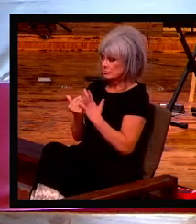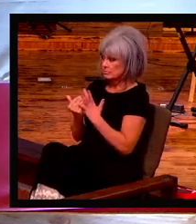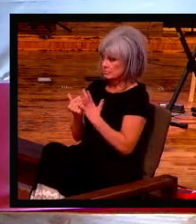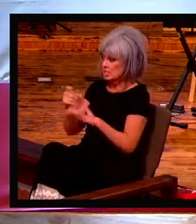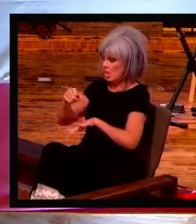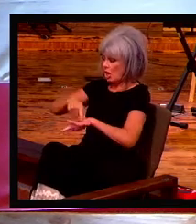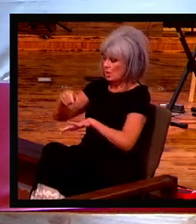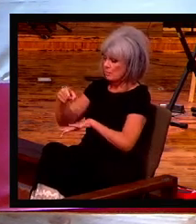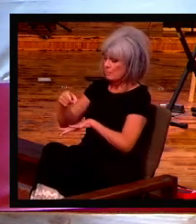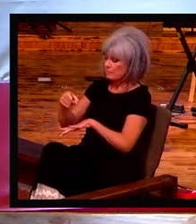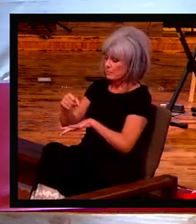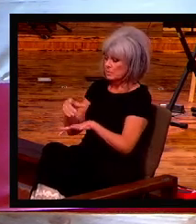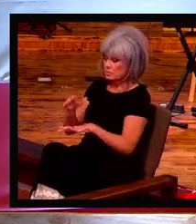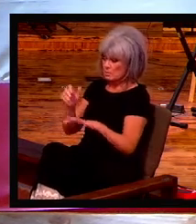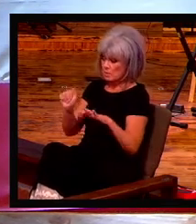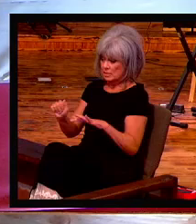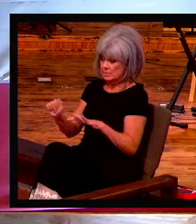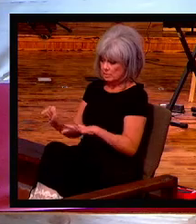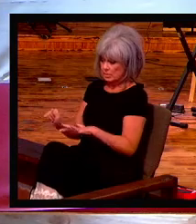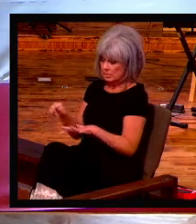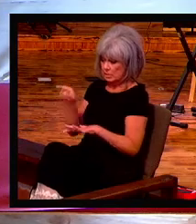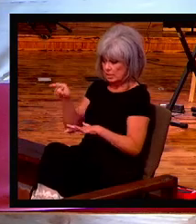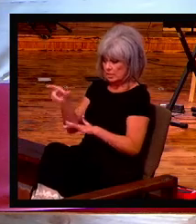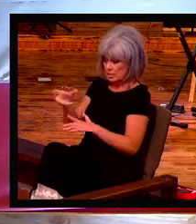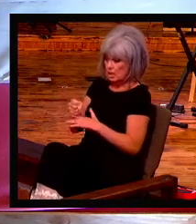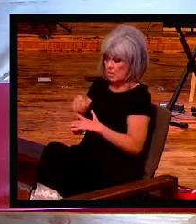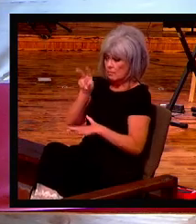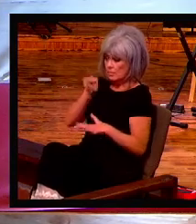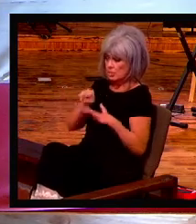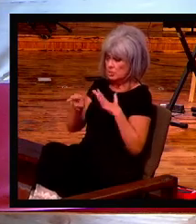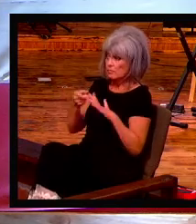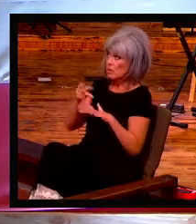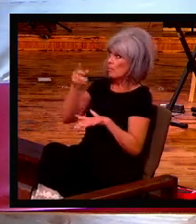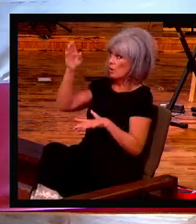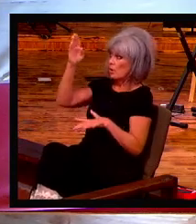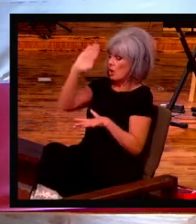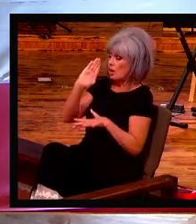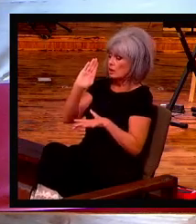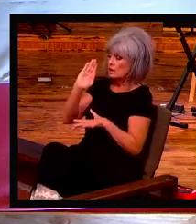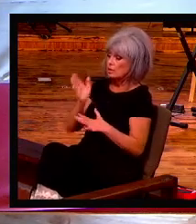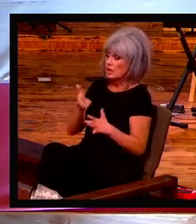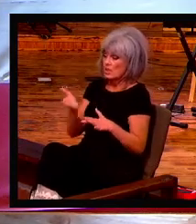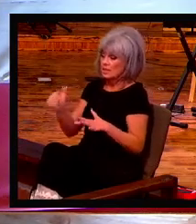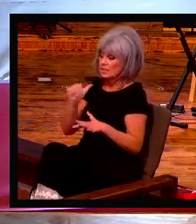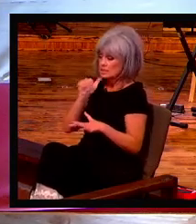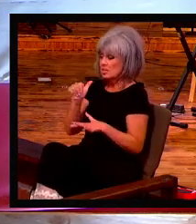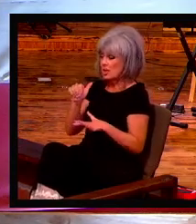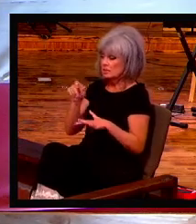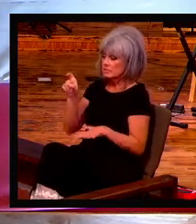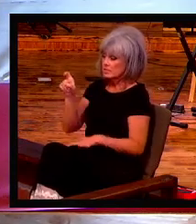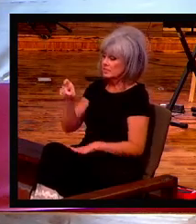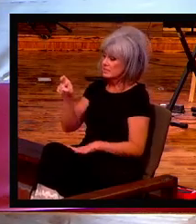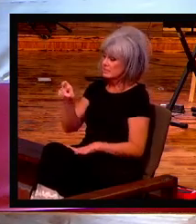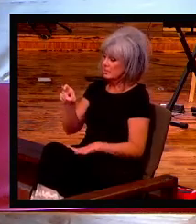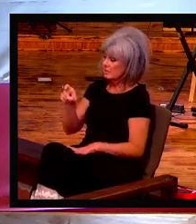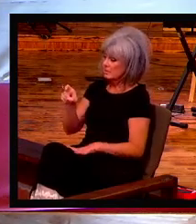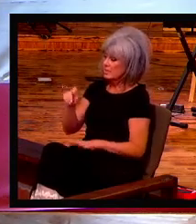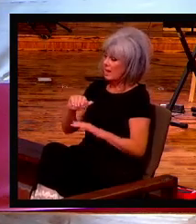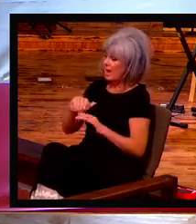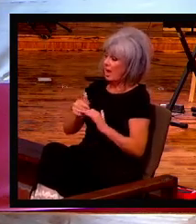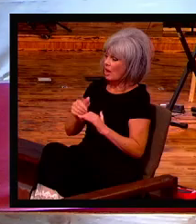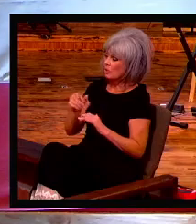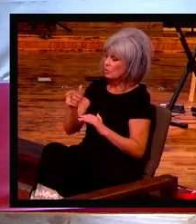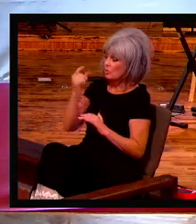possibility that you've gotten this vision from God and things are not necessarily going the way that you thought they should go?